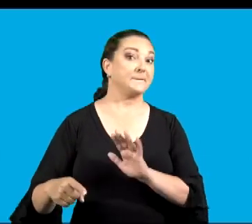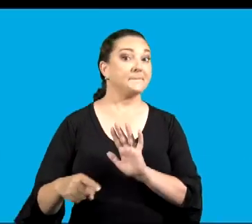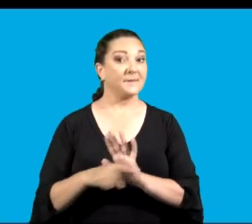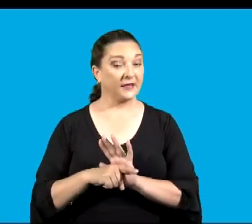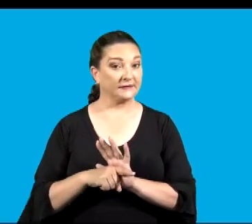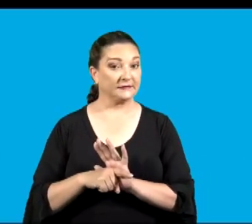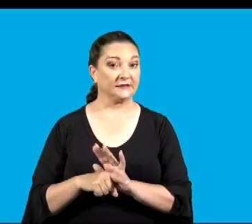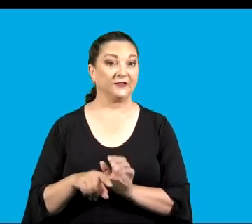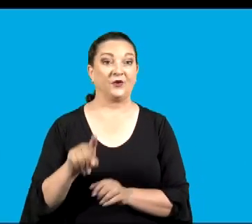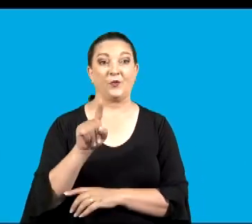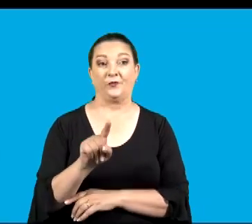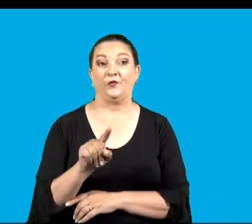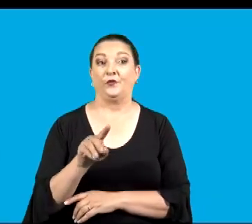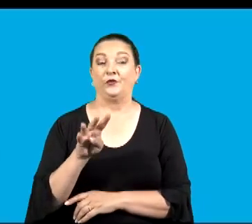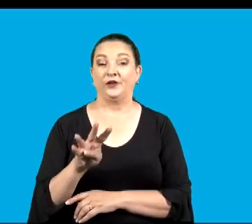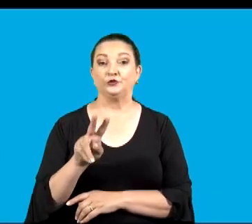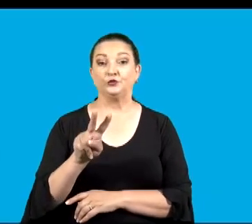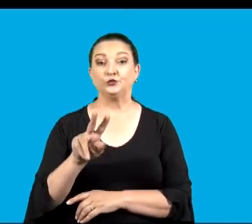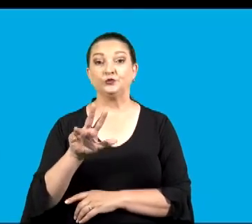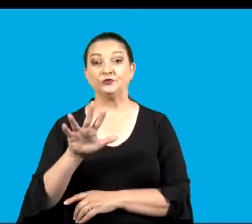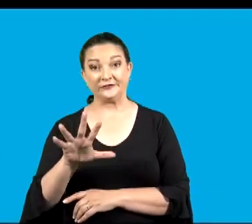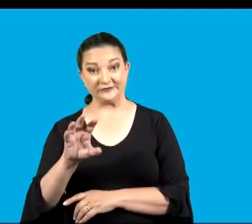15,240 minus